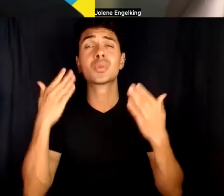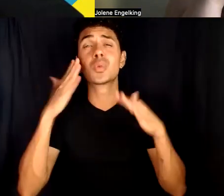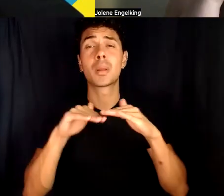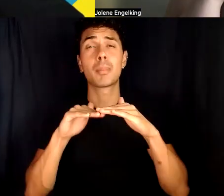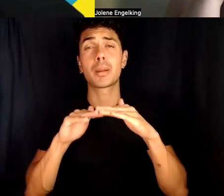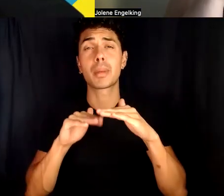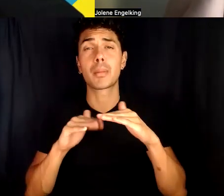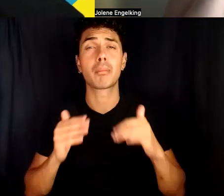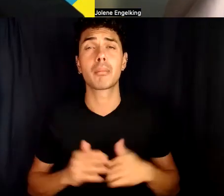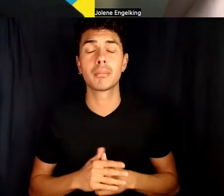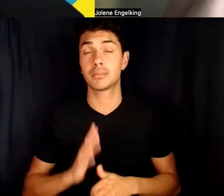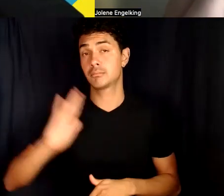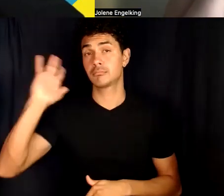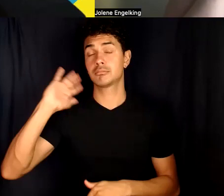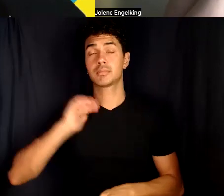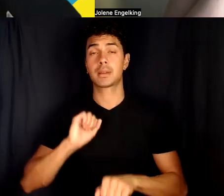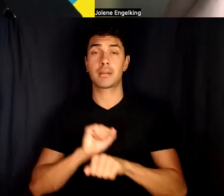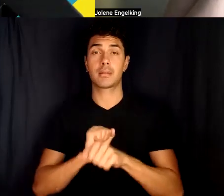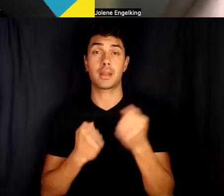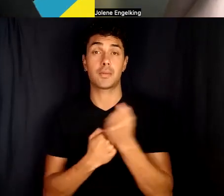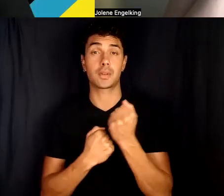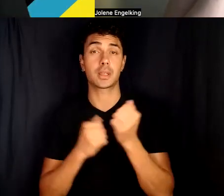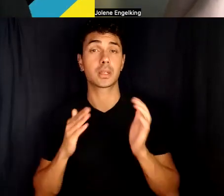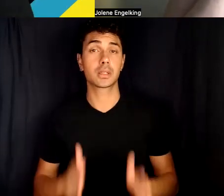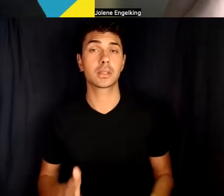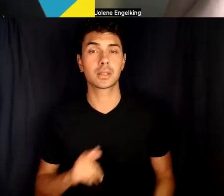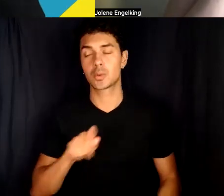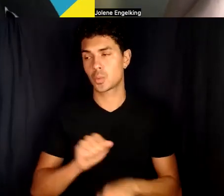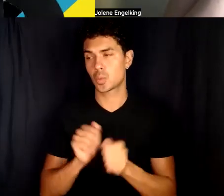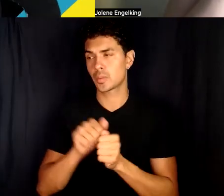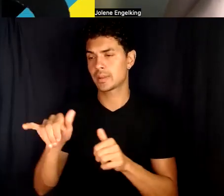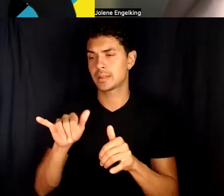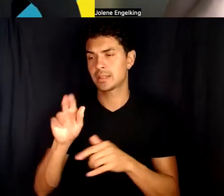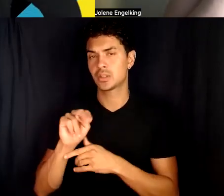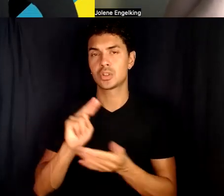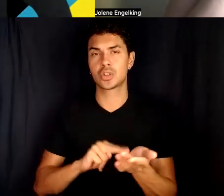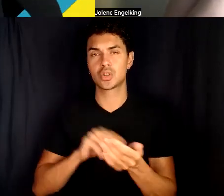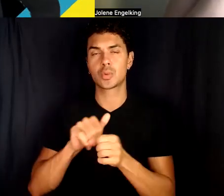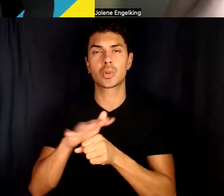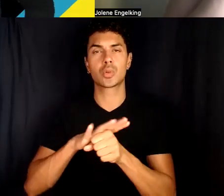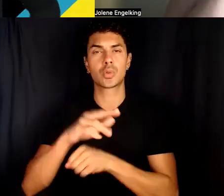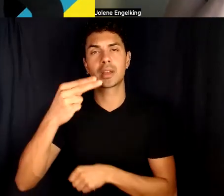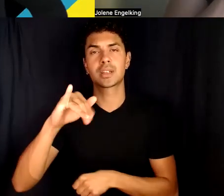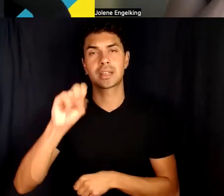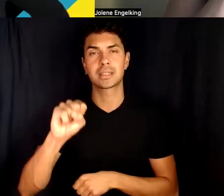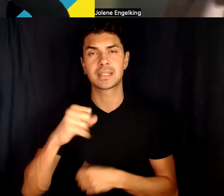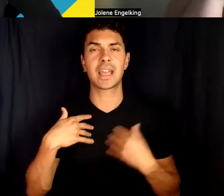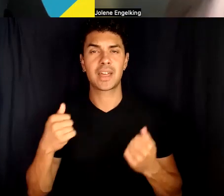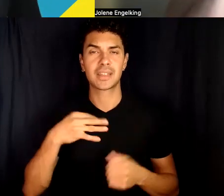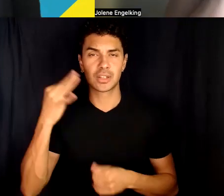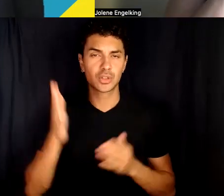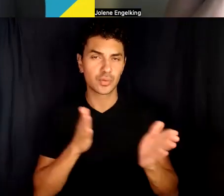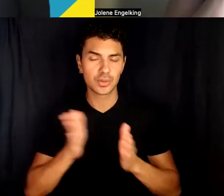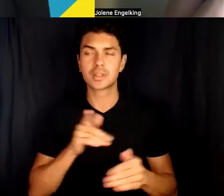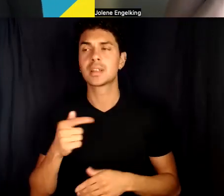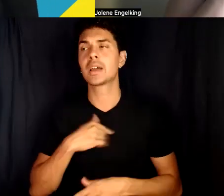was an advocate, I was working with a SAAM nurse from the local IHS. And, I'd worked alongside her, done sexual assault response